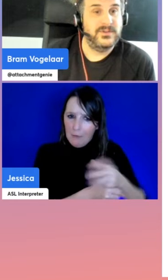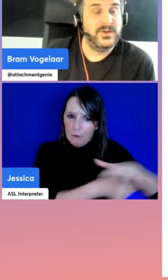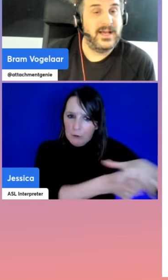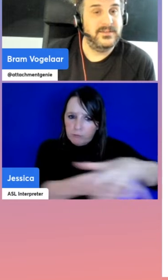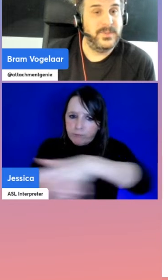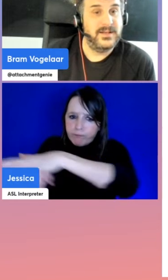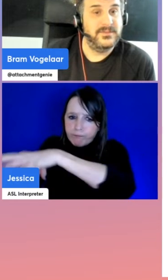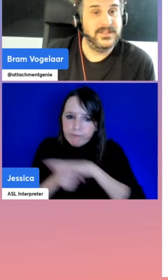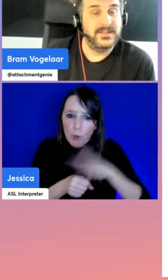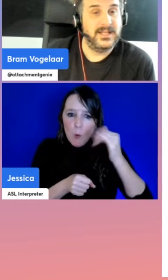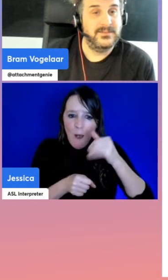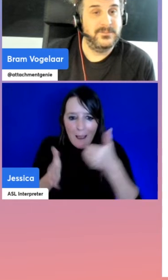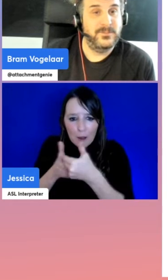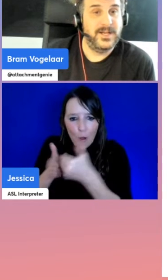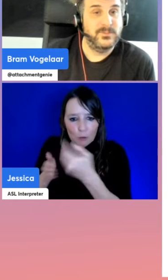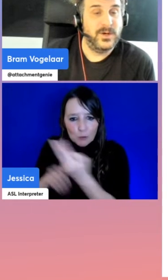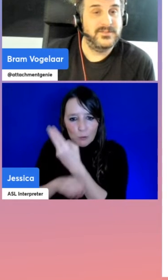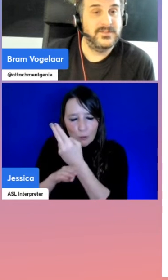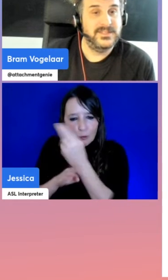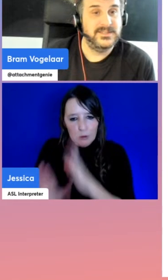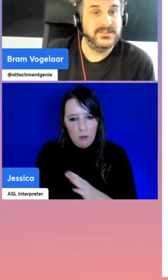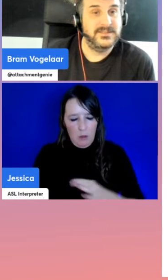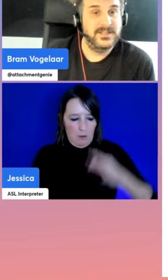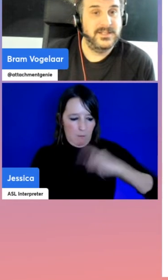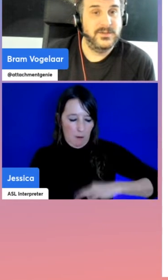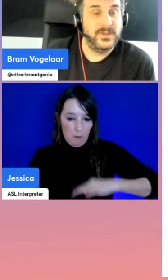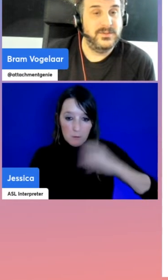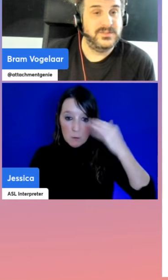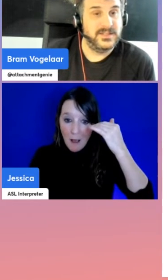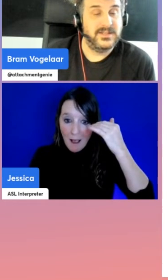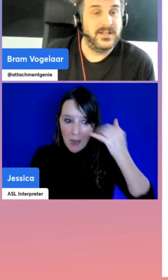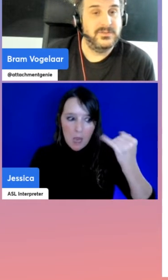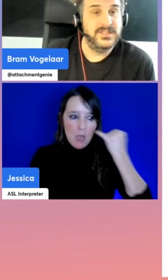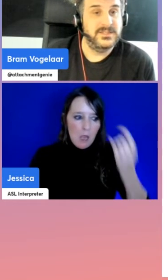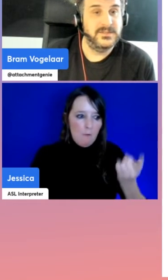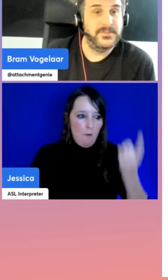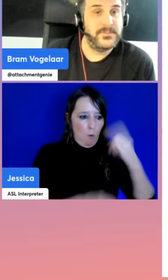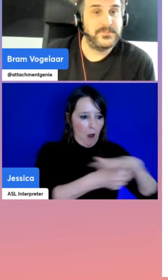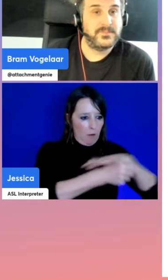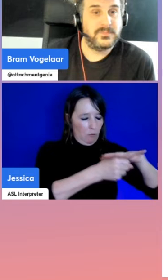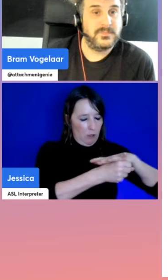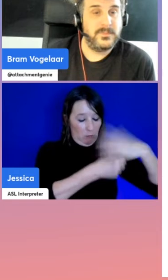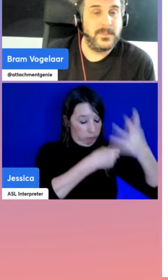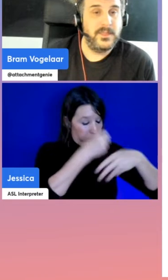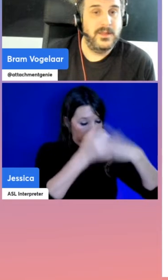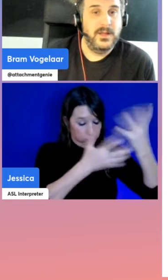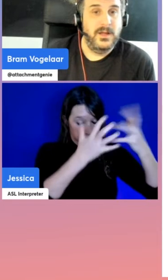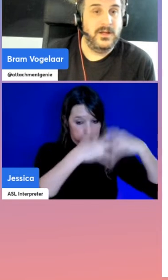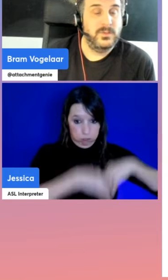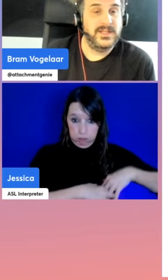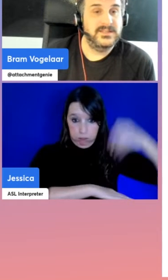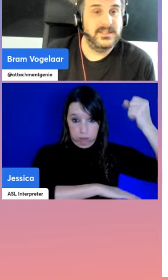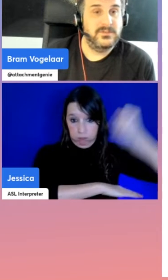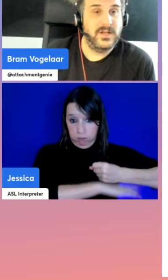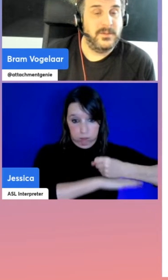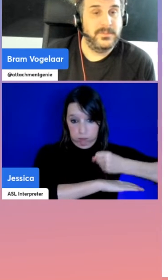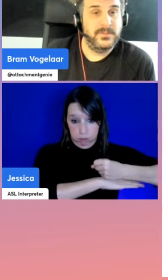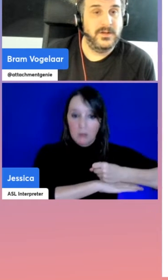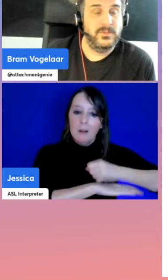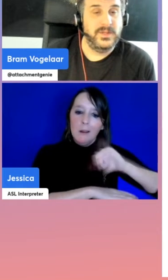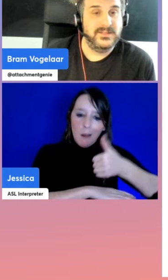That also has a benefit that when one of the regions, we lose an entire region, we can